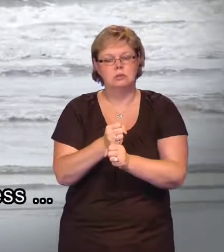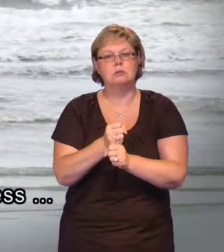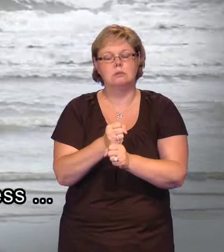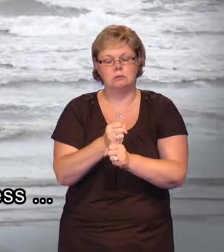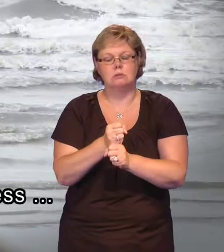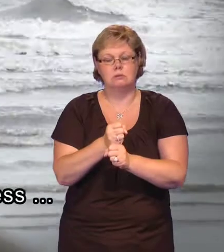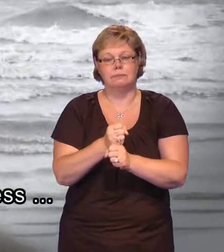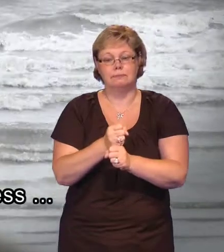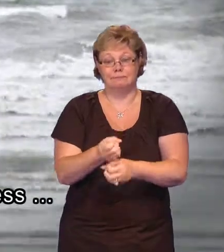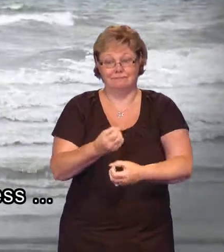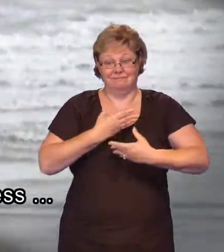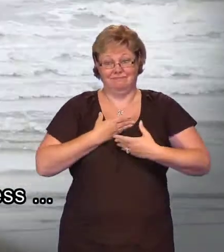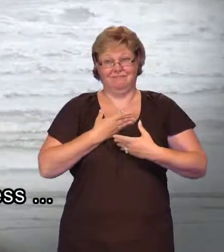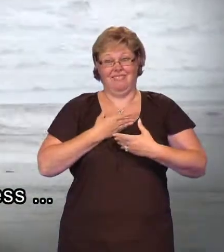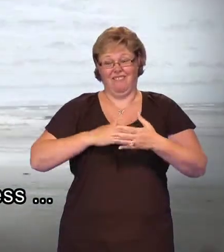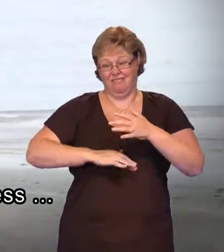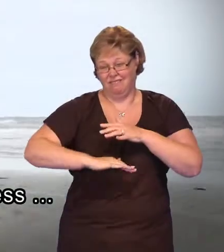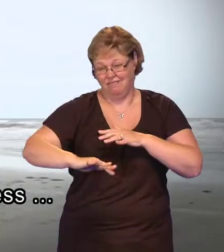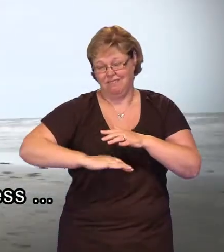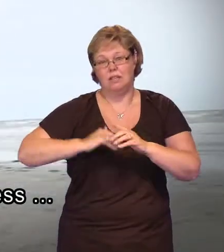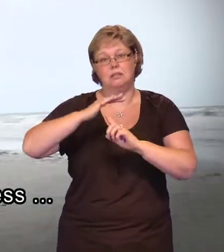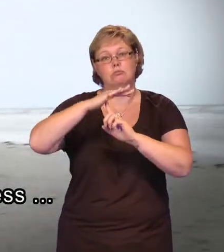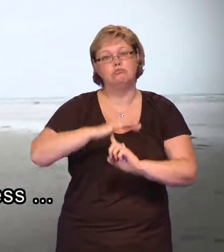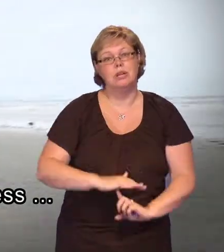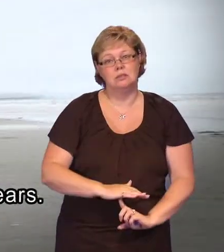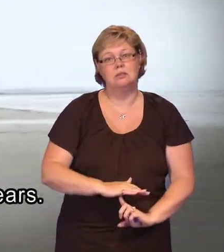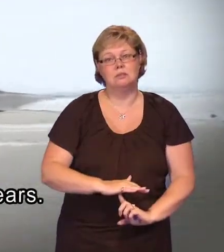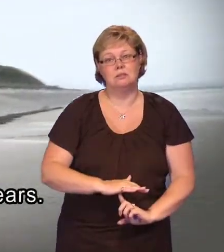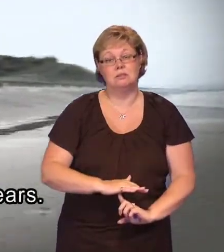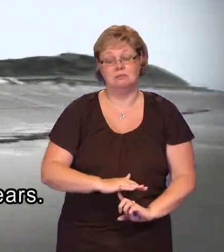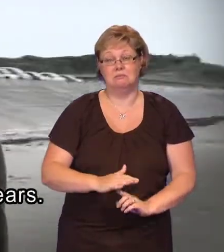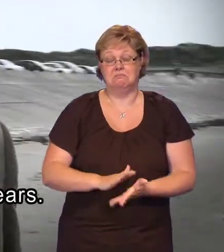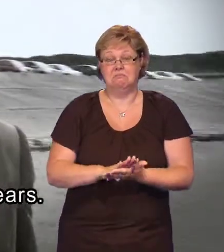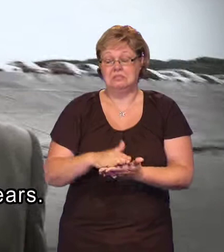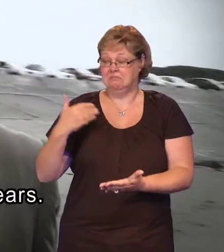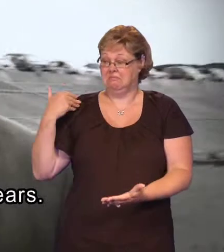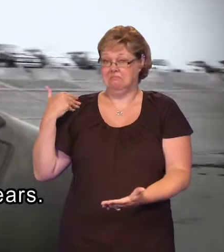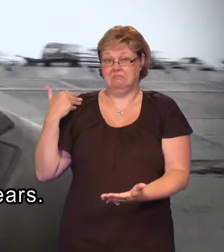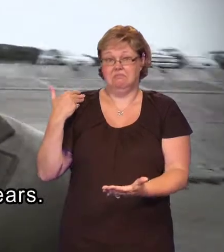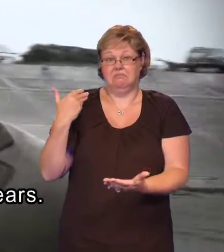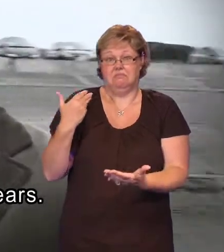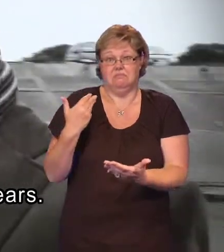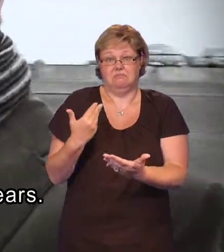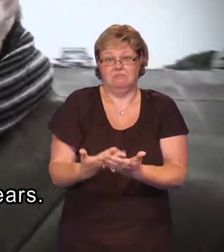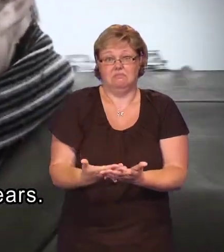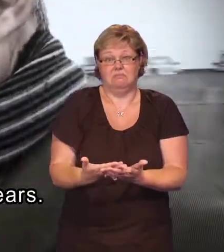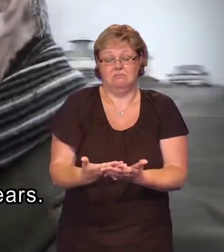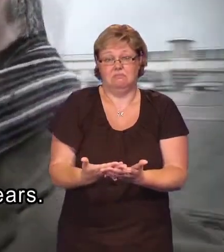I was told that I also had a chronic underlying depressive illness, something they said I had probably suffered from for